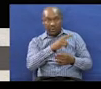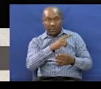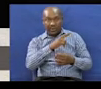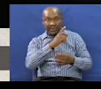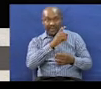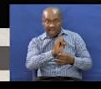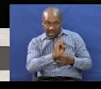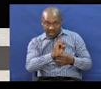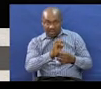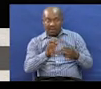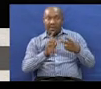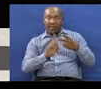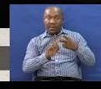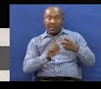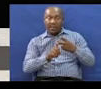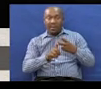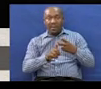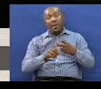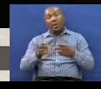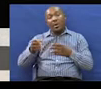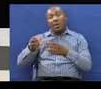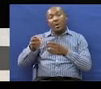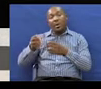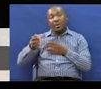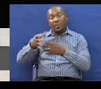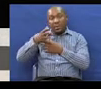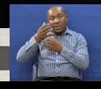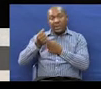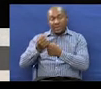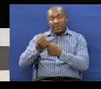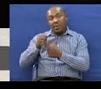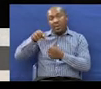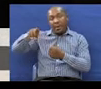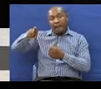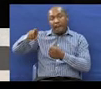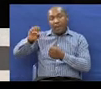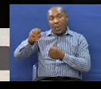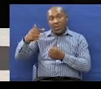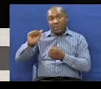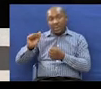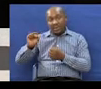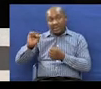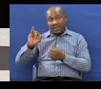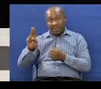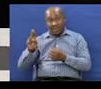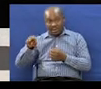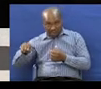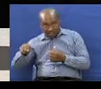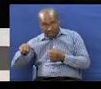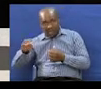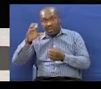also we can prepare oxygen by heating compound rich in oxygen like mercury 2